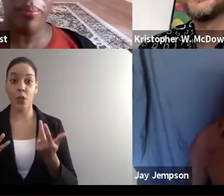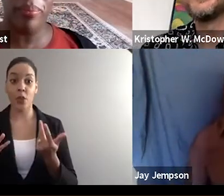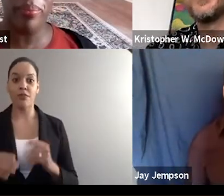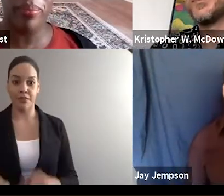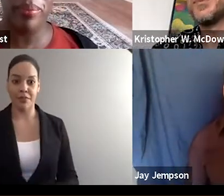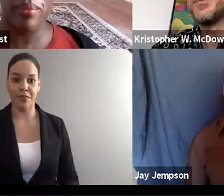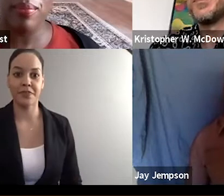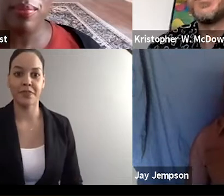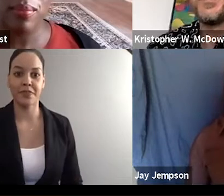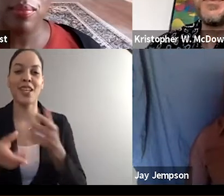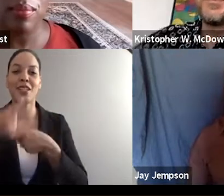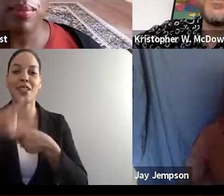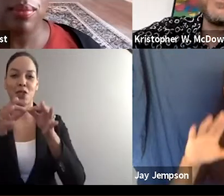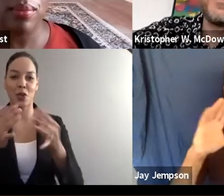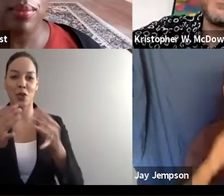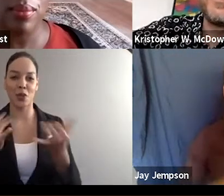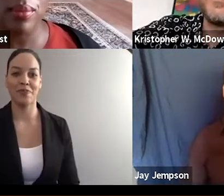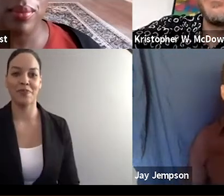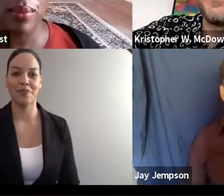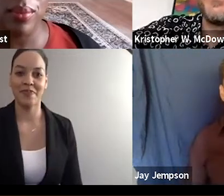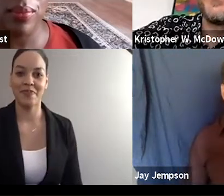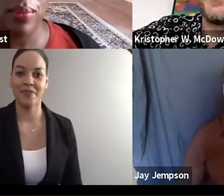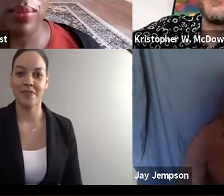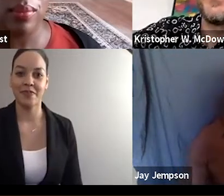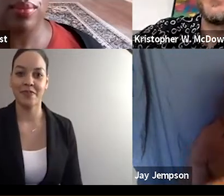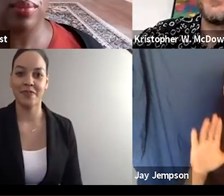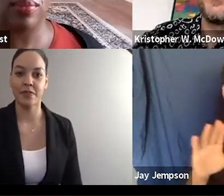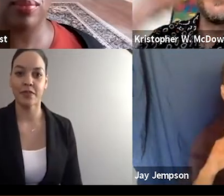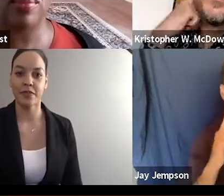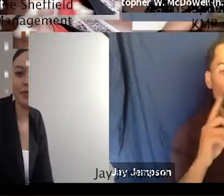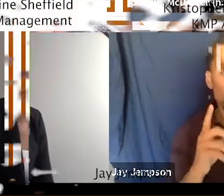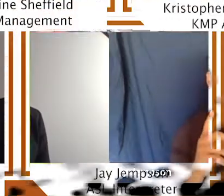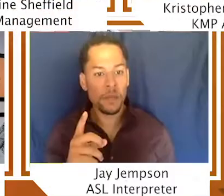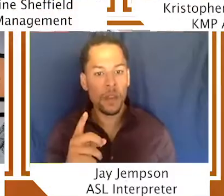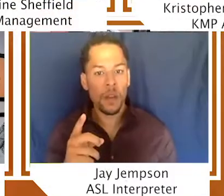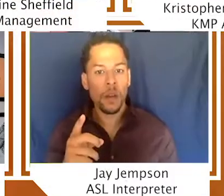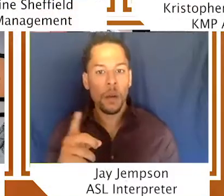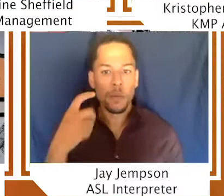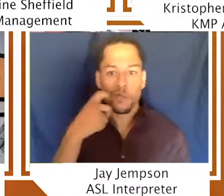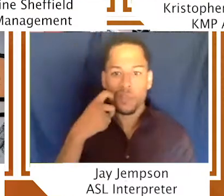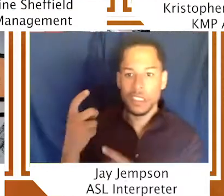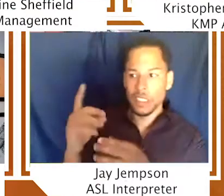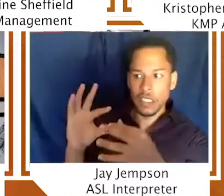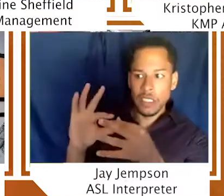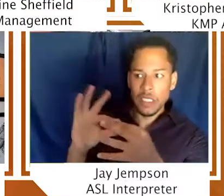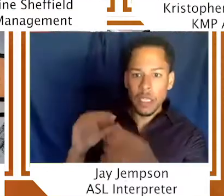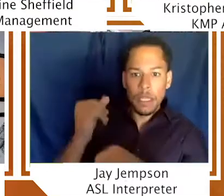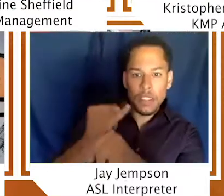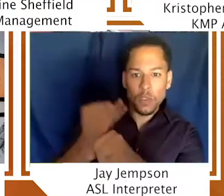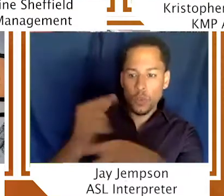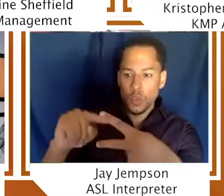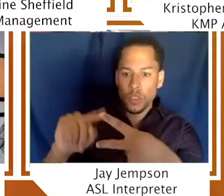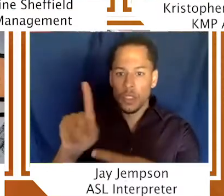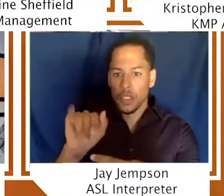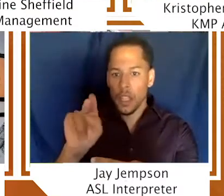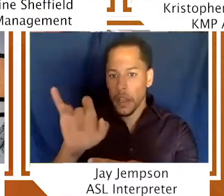I, Kristopher, I'm turning to you because we, because I think both of those instances that were just named are part of a larger stigma or a larger